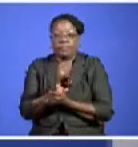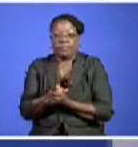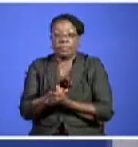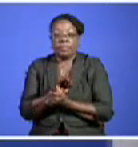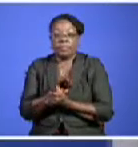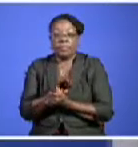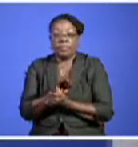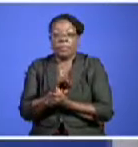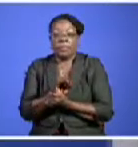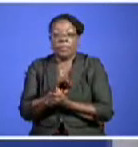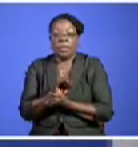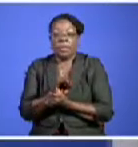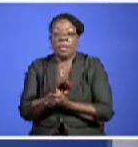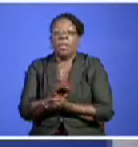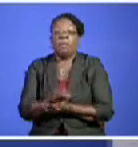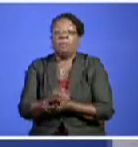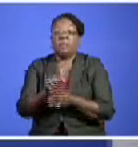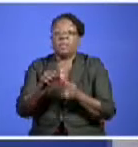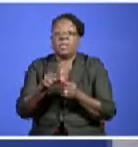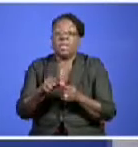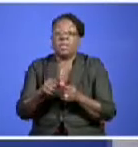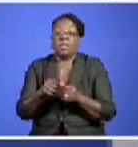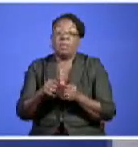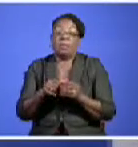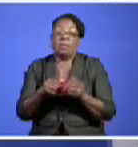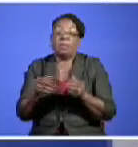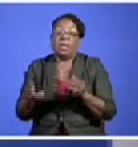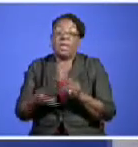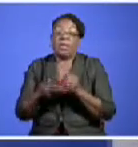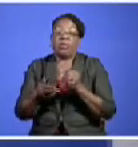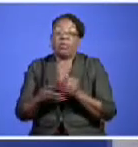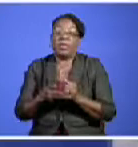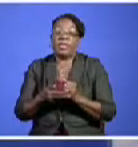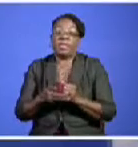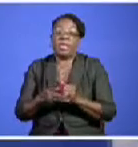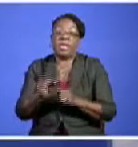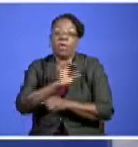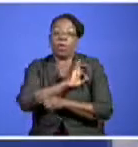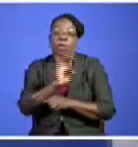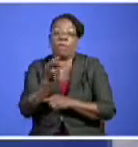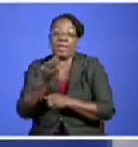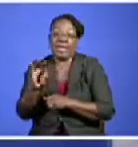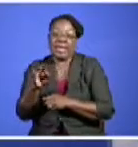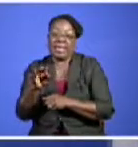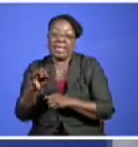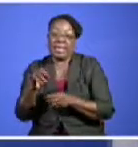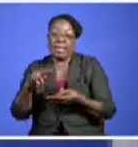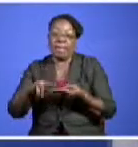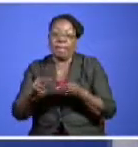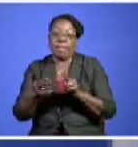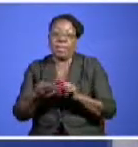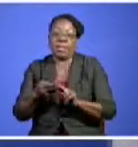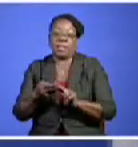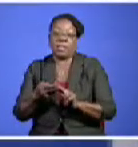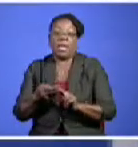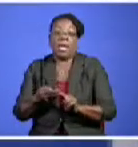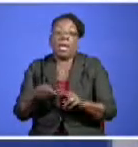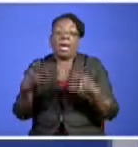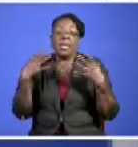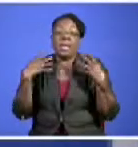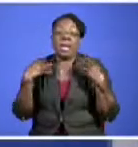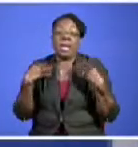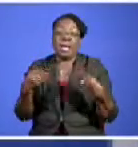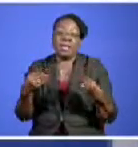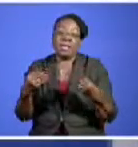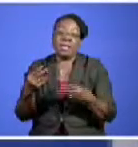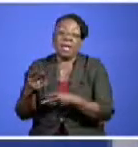Well, amid still daunting COVID-19 numbers, increasing pressure on the public health care system, and complaints of health care workers being stretched to the